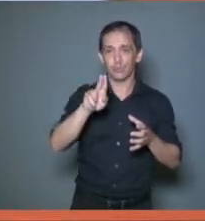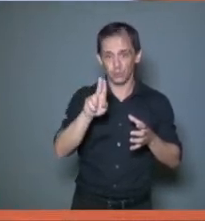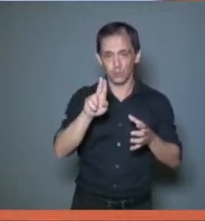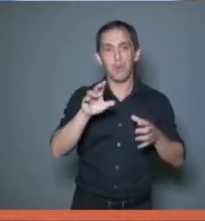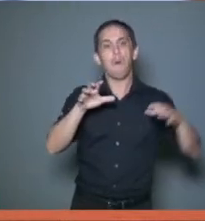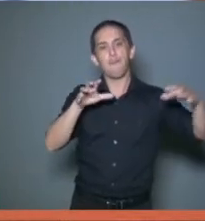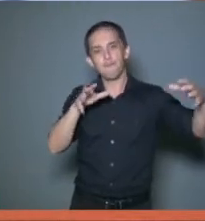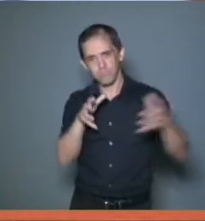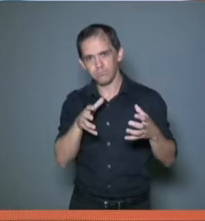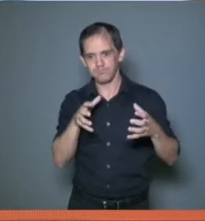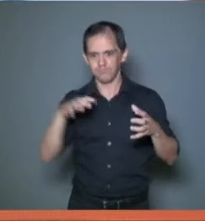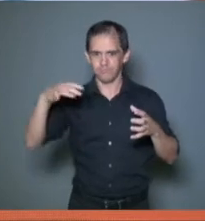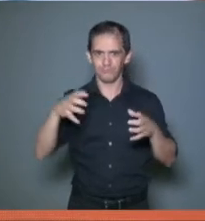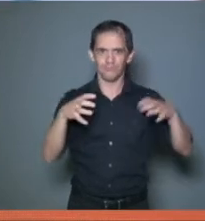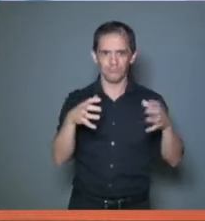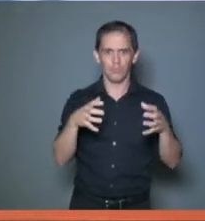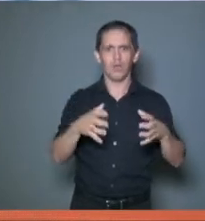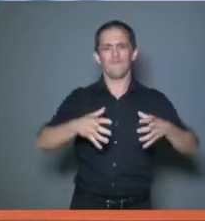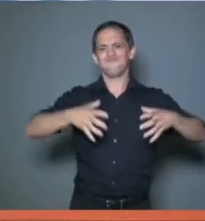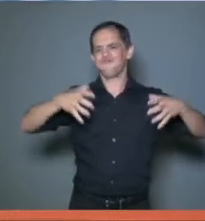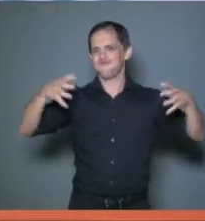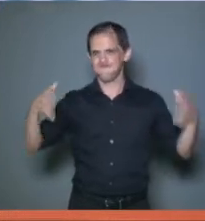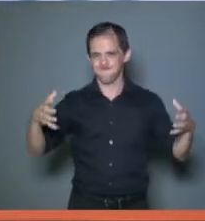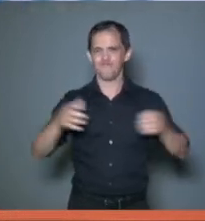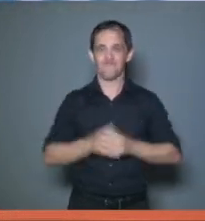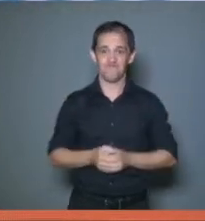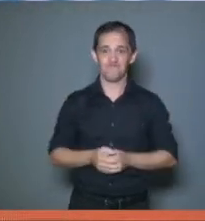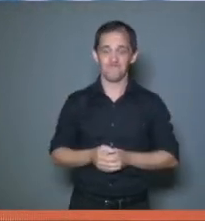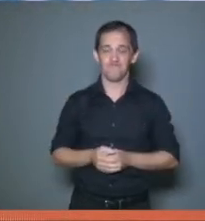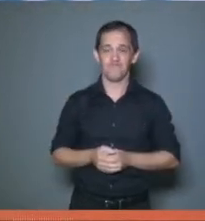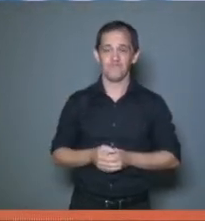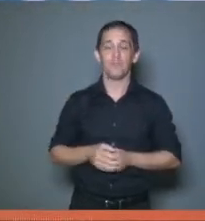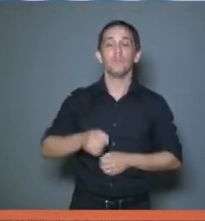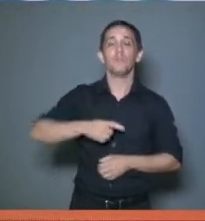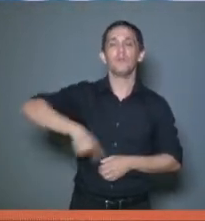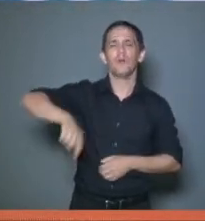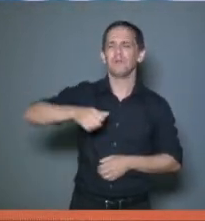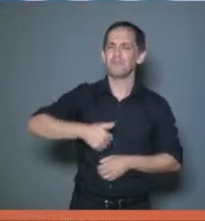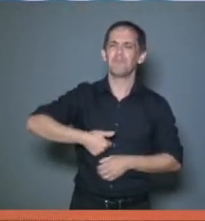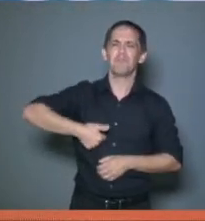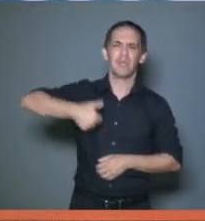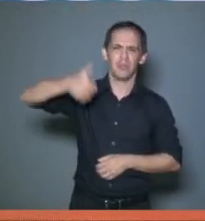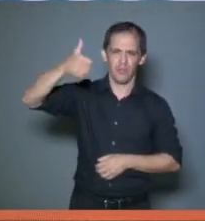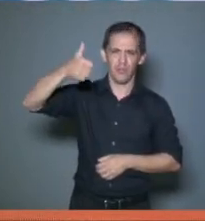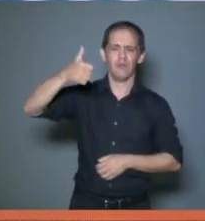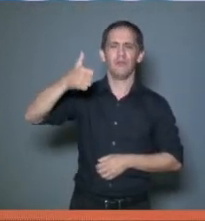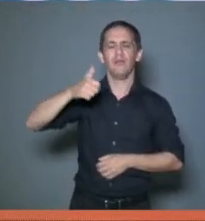675,000 hectares, and we are proudly one of the best grain and fiber